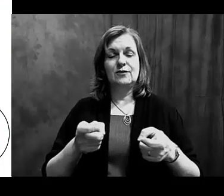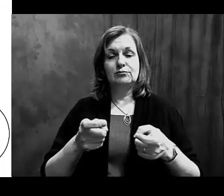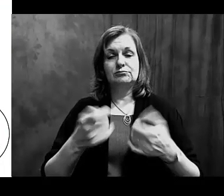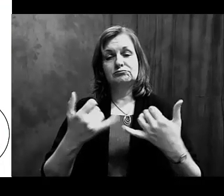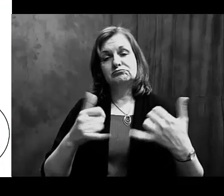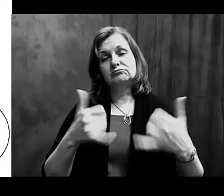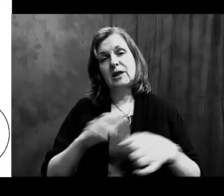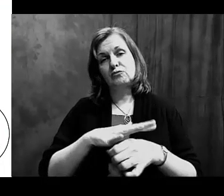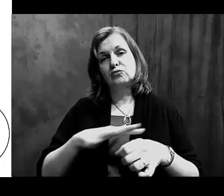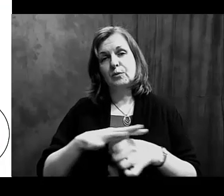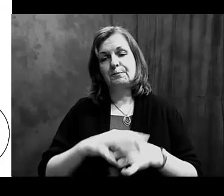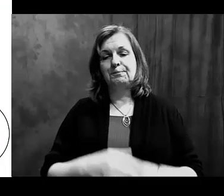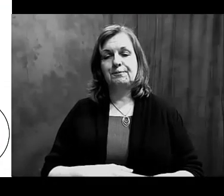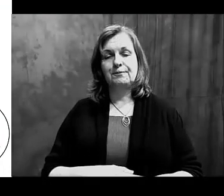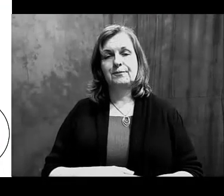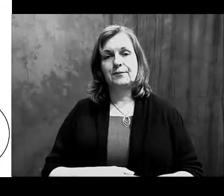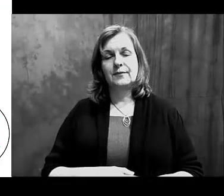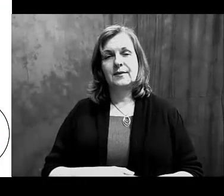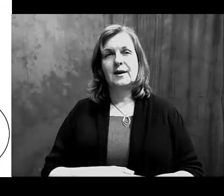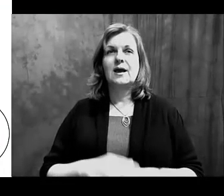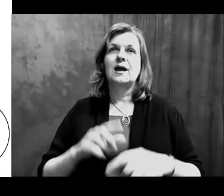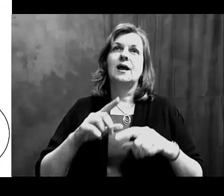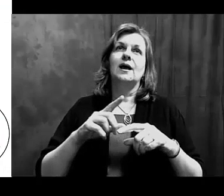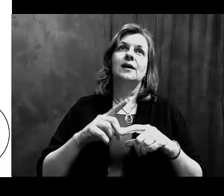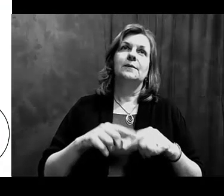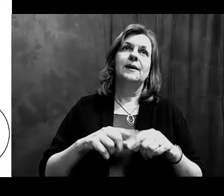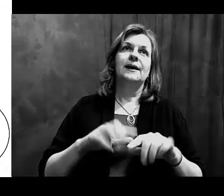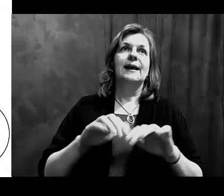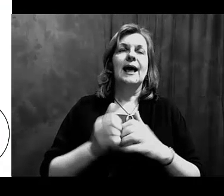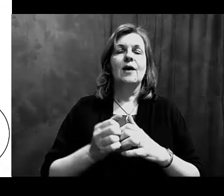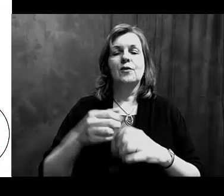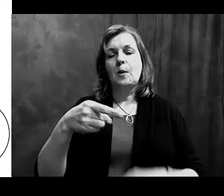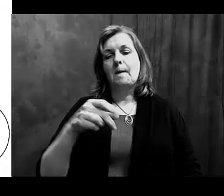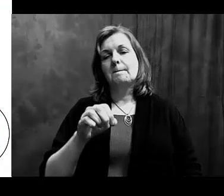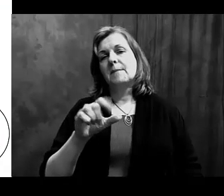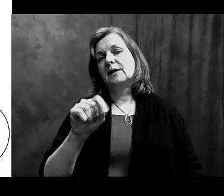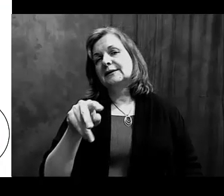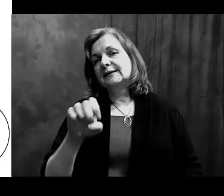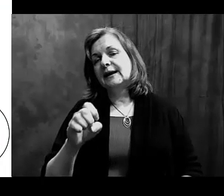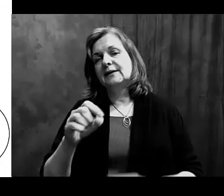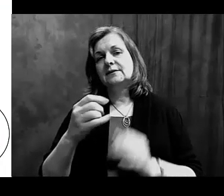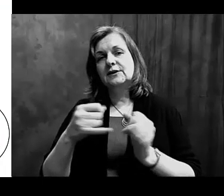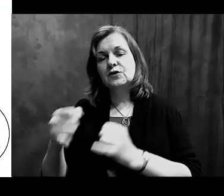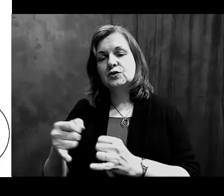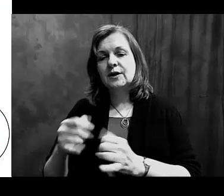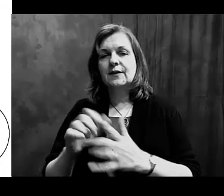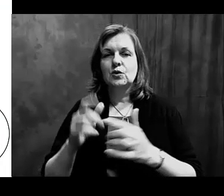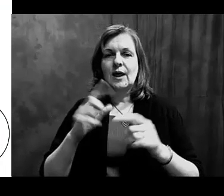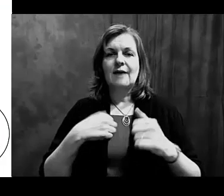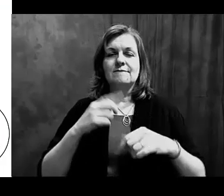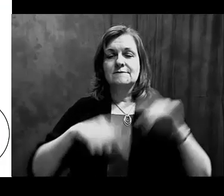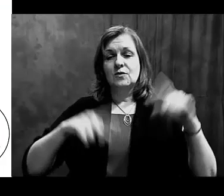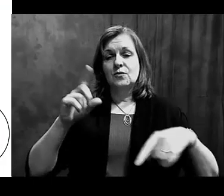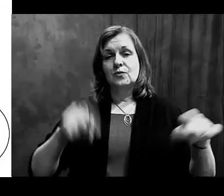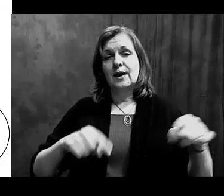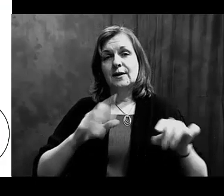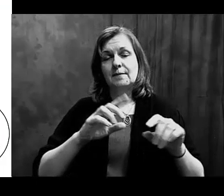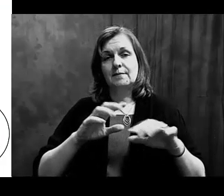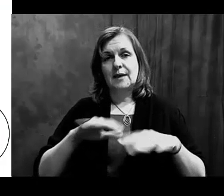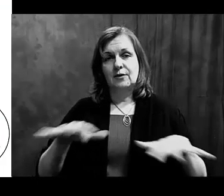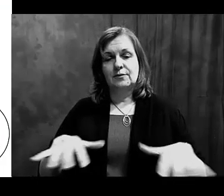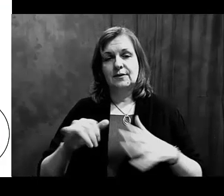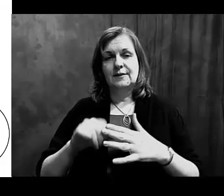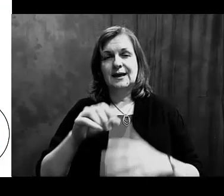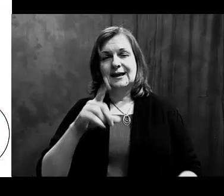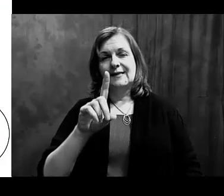But other organisms, depending on how they're pollinated, how reproduction goes, can get these very random